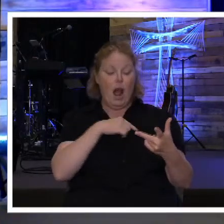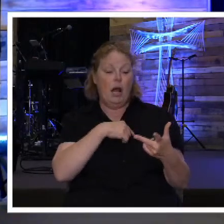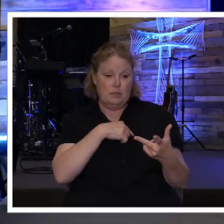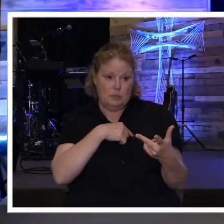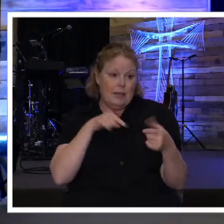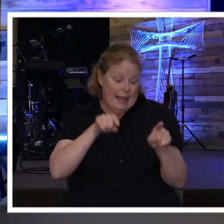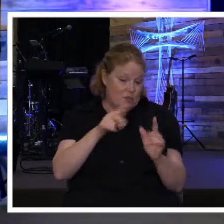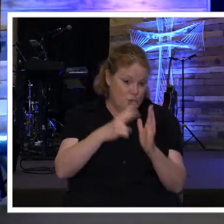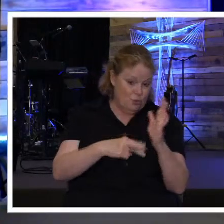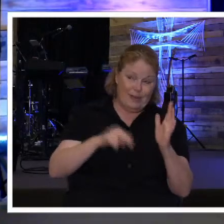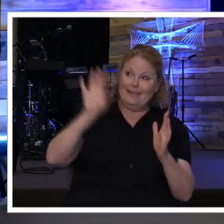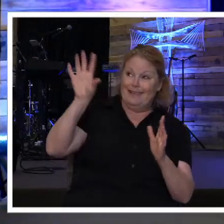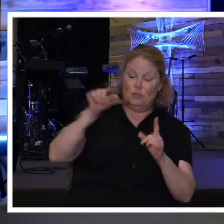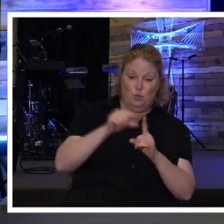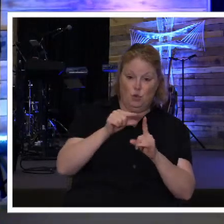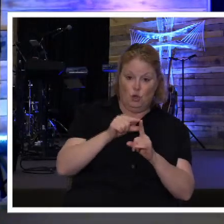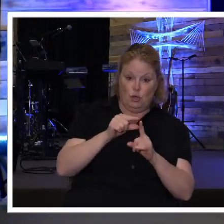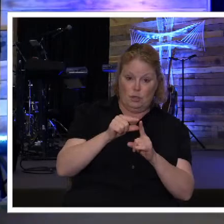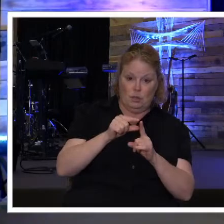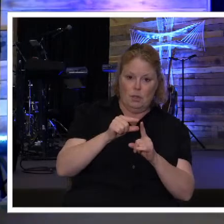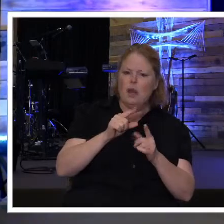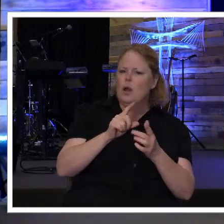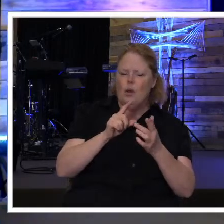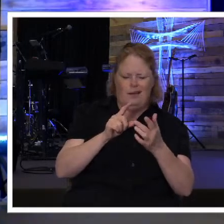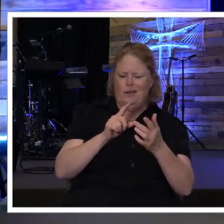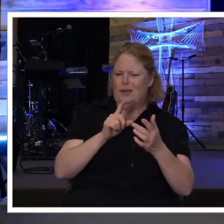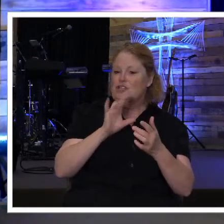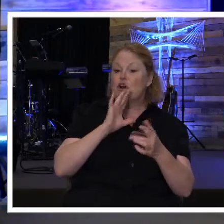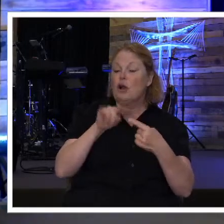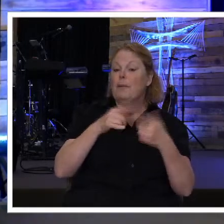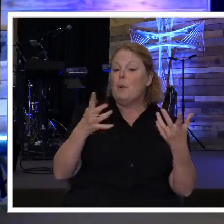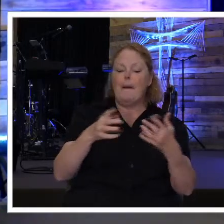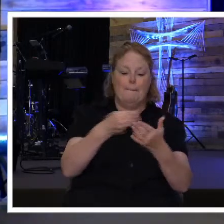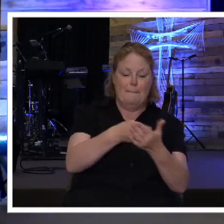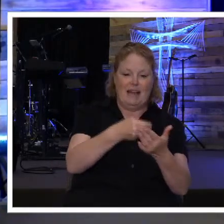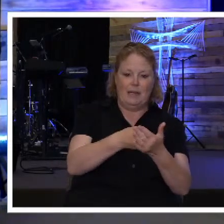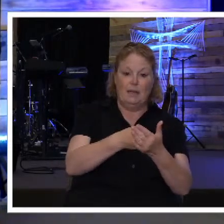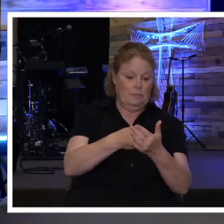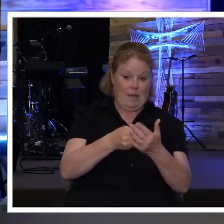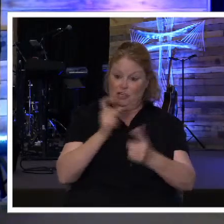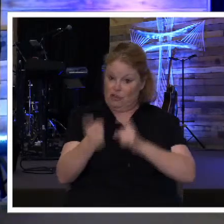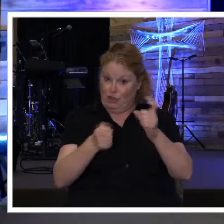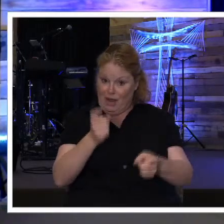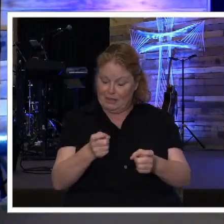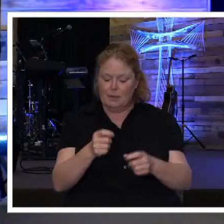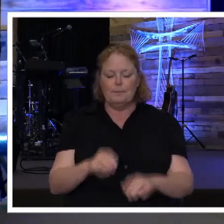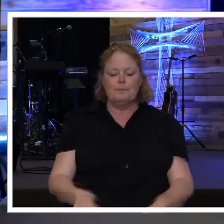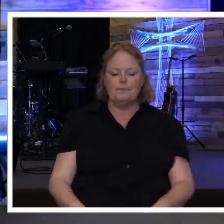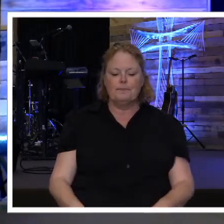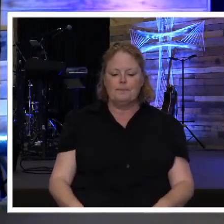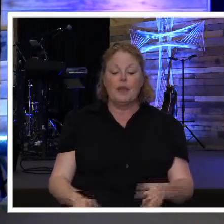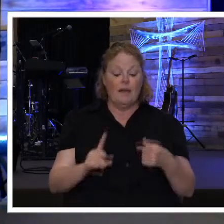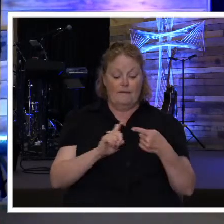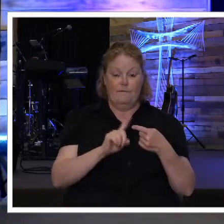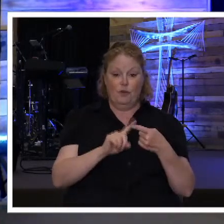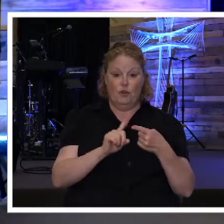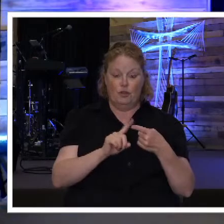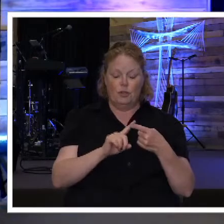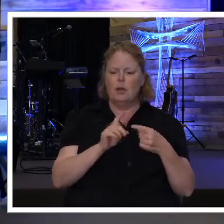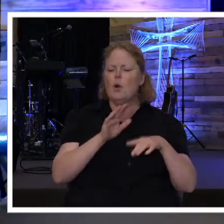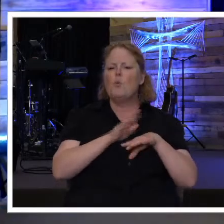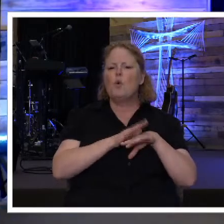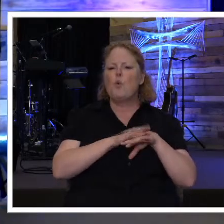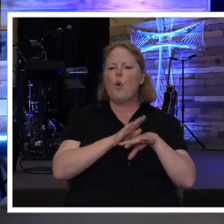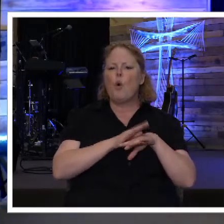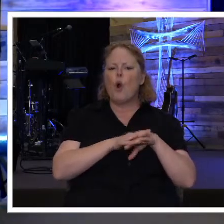reading the Word of God as it relates to money and generosity. The first one is this: we are warned that there is a danger